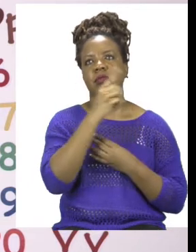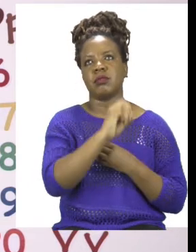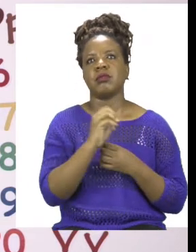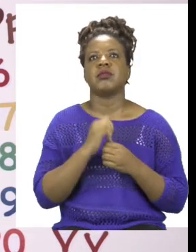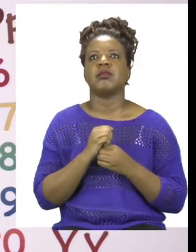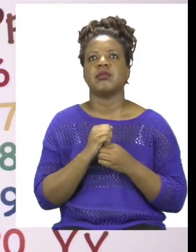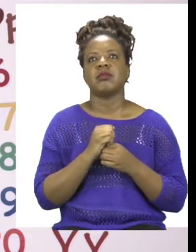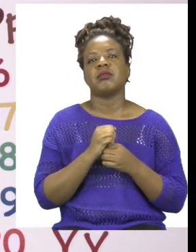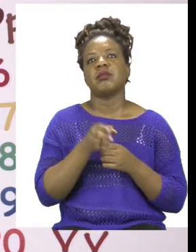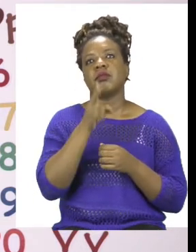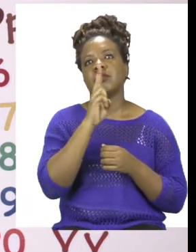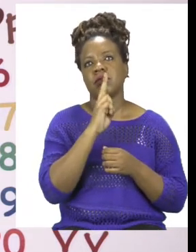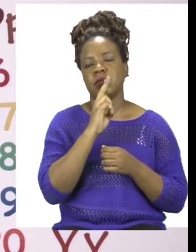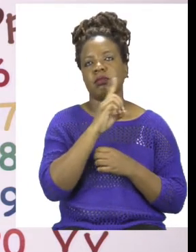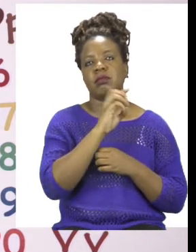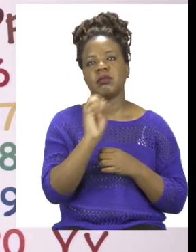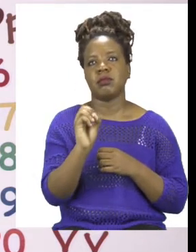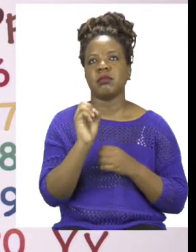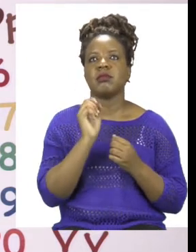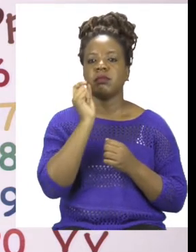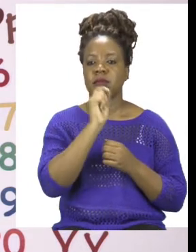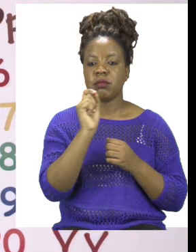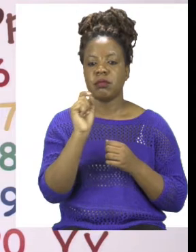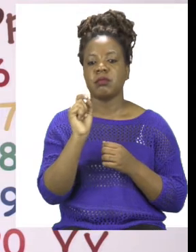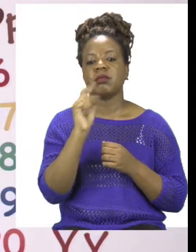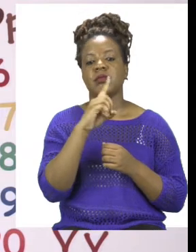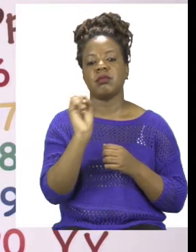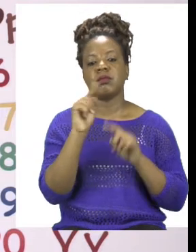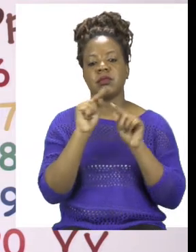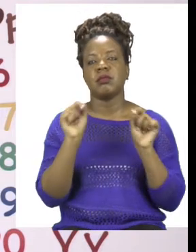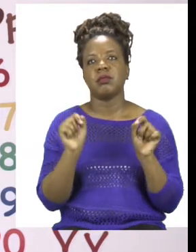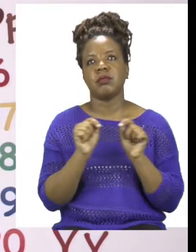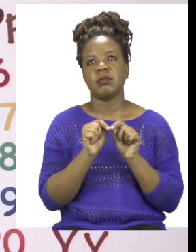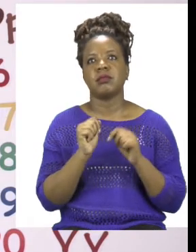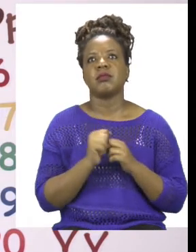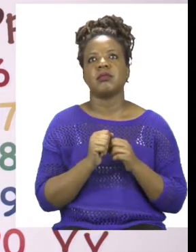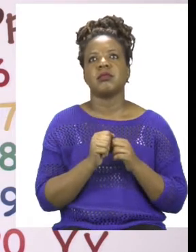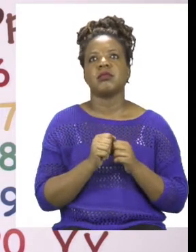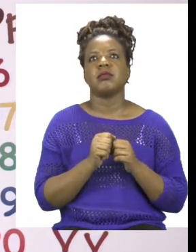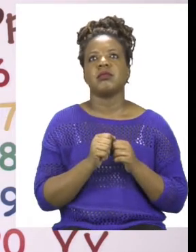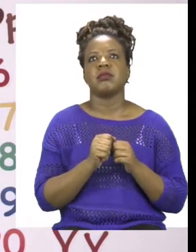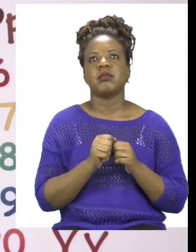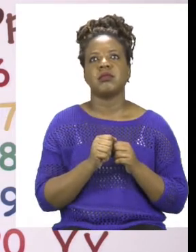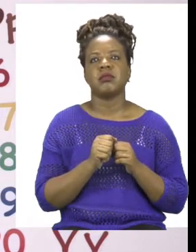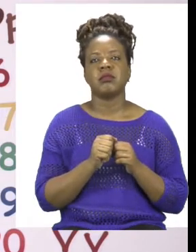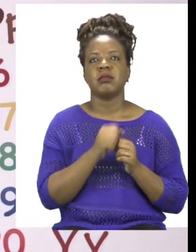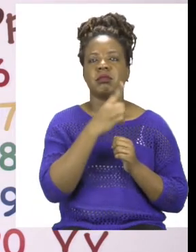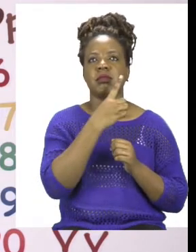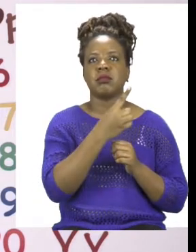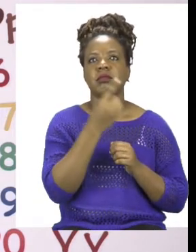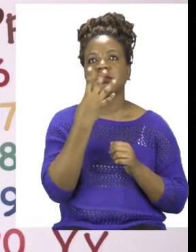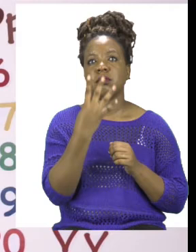is 10. We are going to write 10 in the box. Now that we know that 14 minus